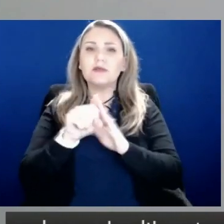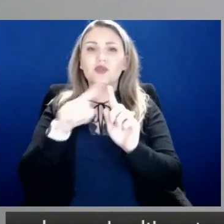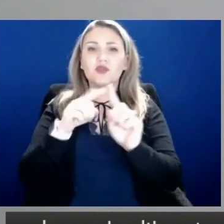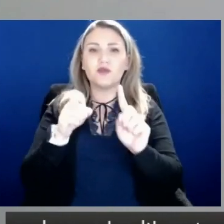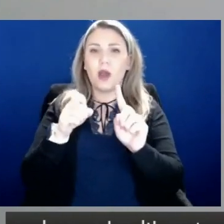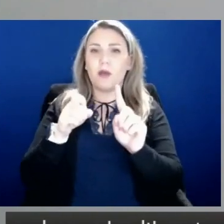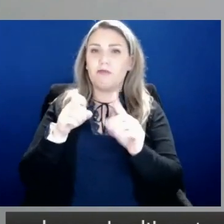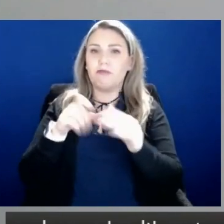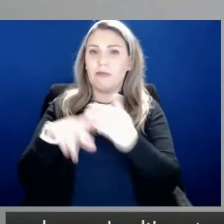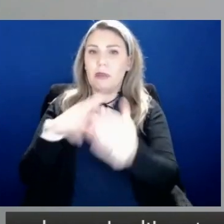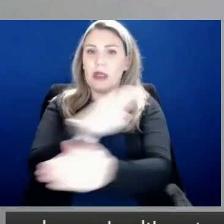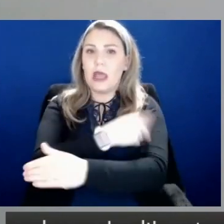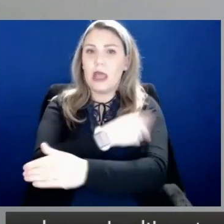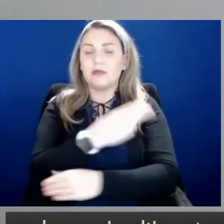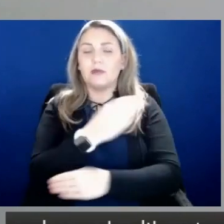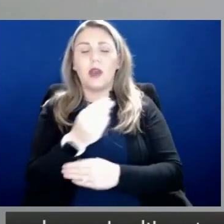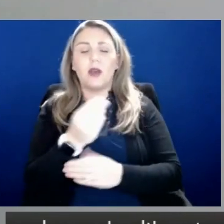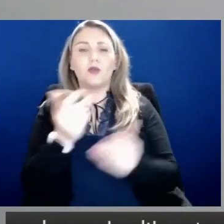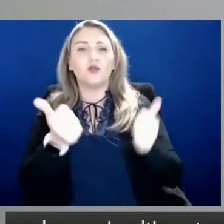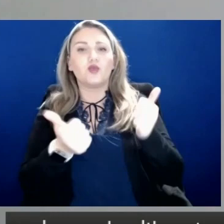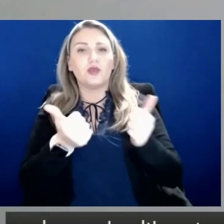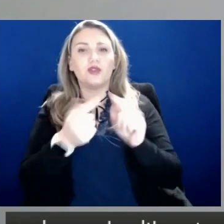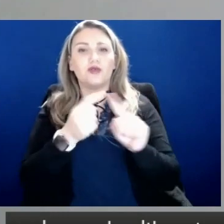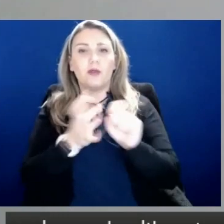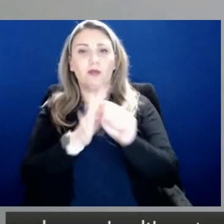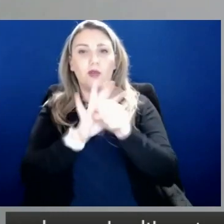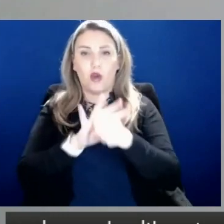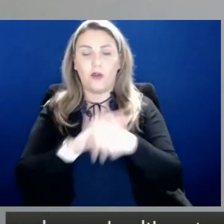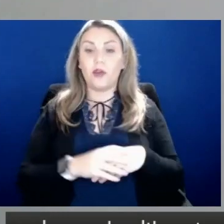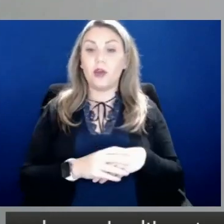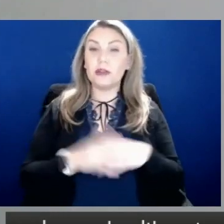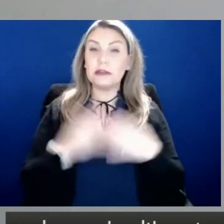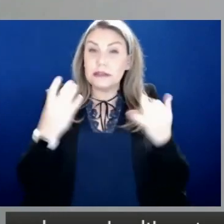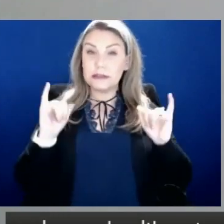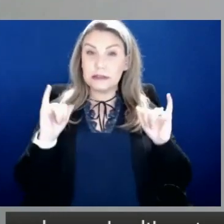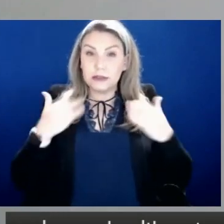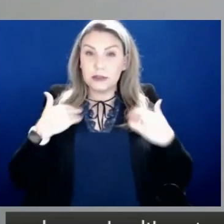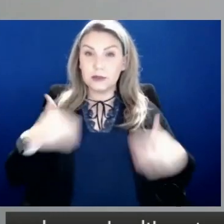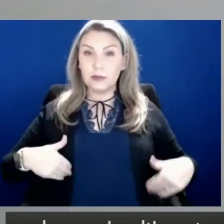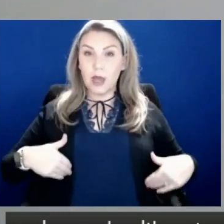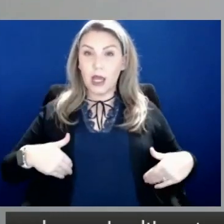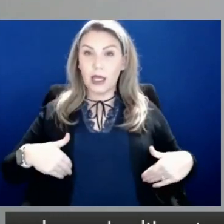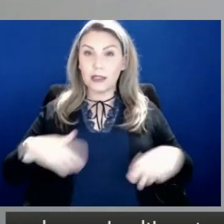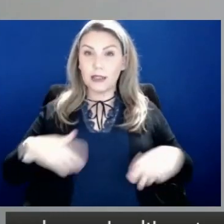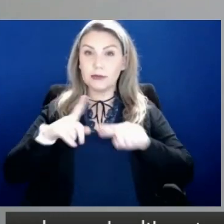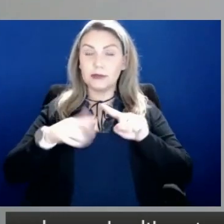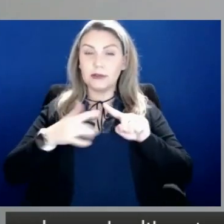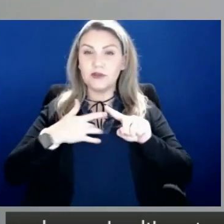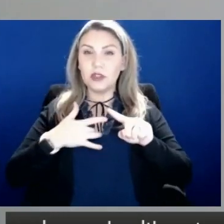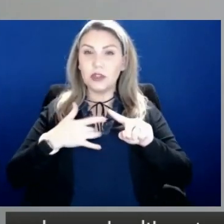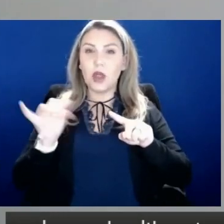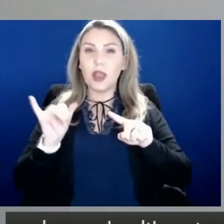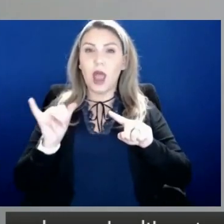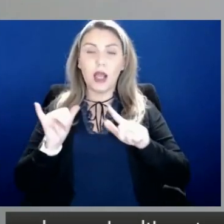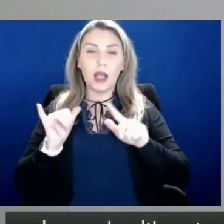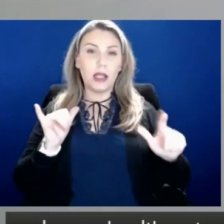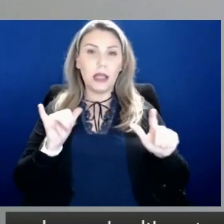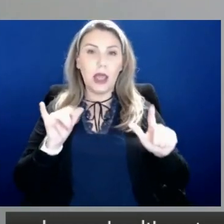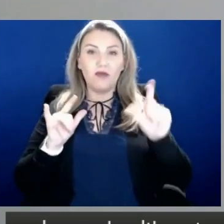COVID. But I still have areas of my body that are numb, specifically on my left leg and the right side of my